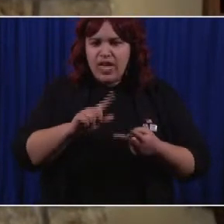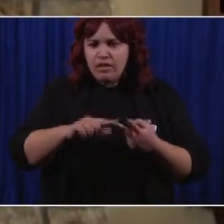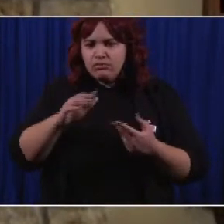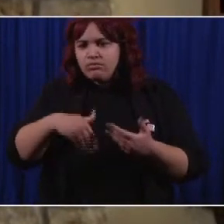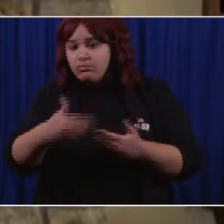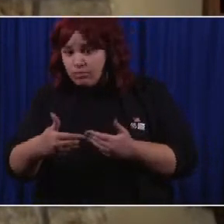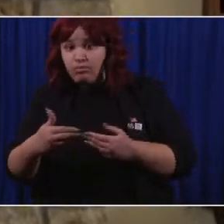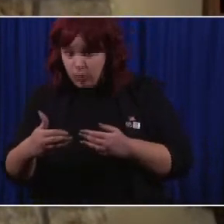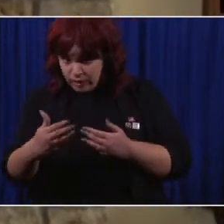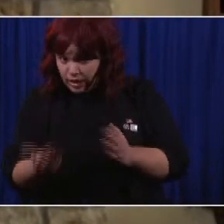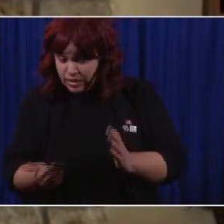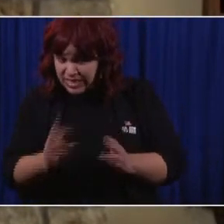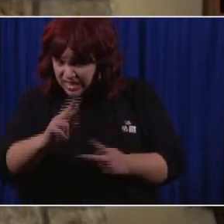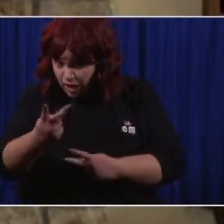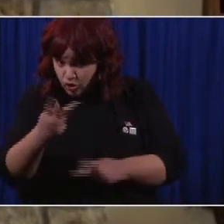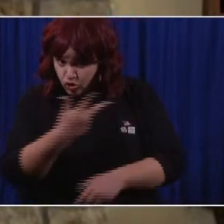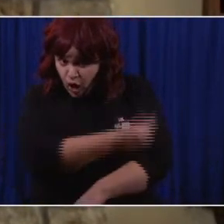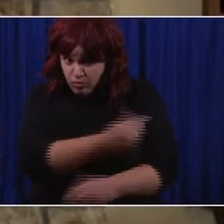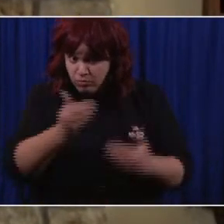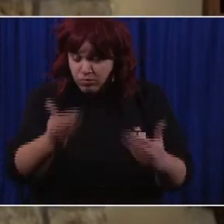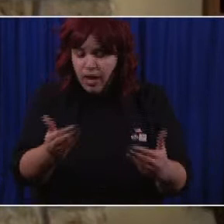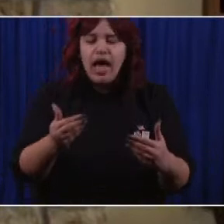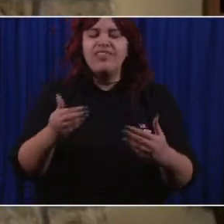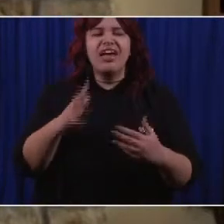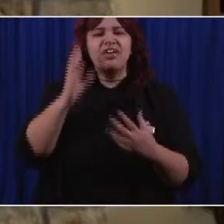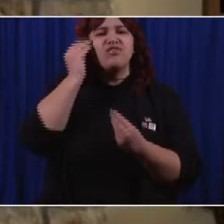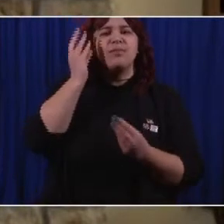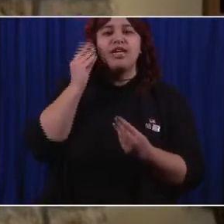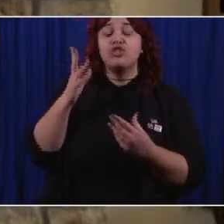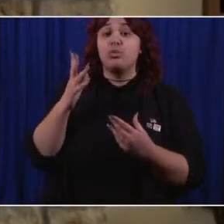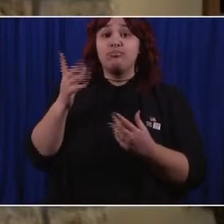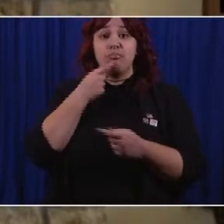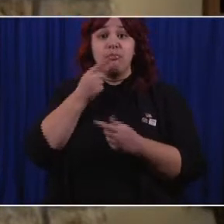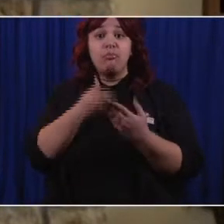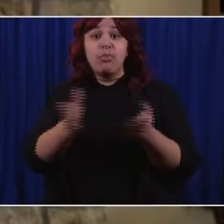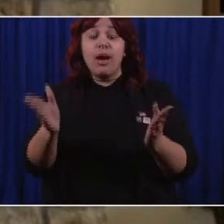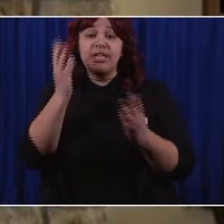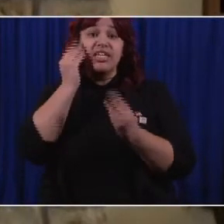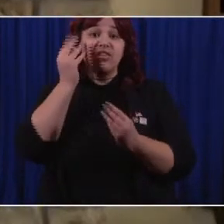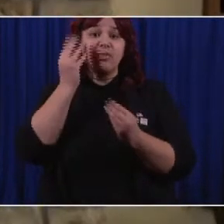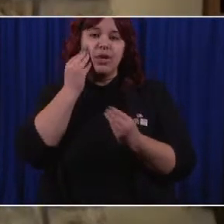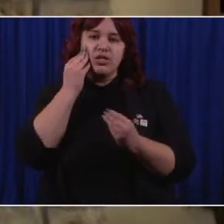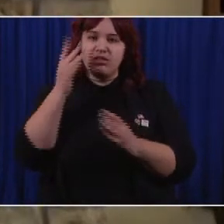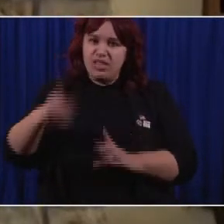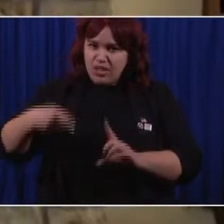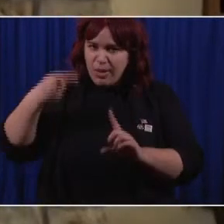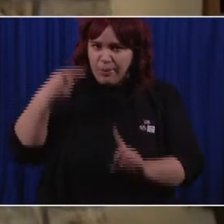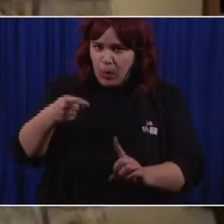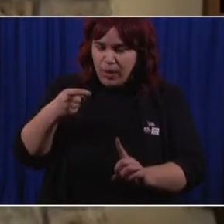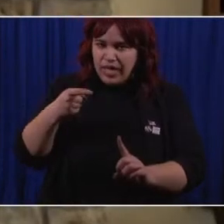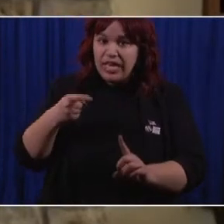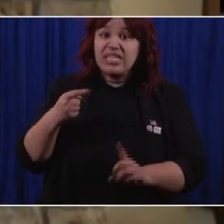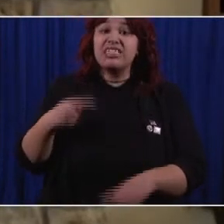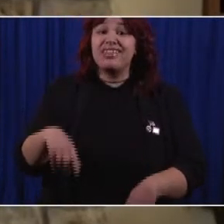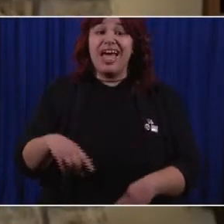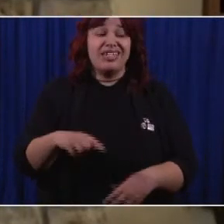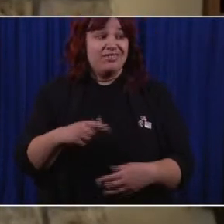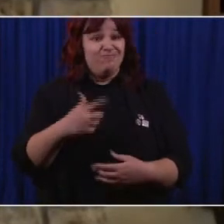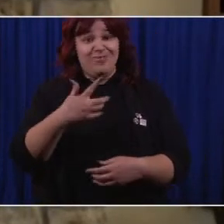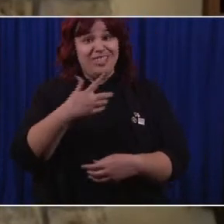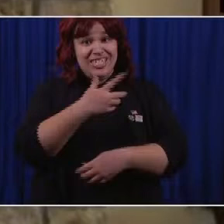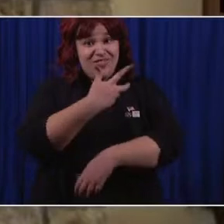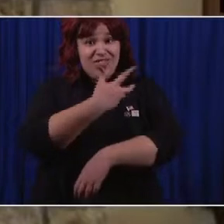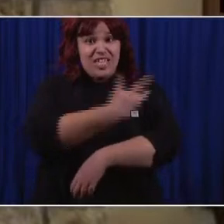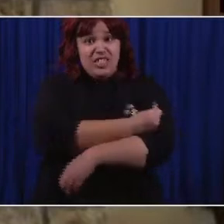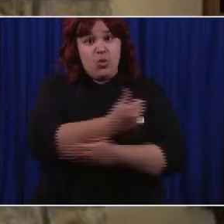and then is that all going to be reported publicly? And the goal here is to make sure that nothing is wasted, which I believe we did see early on in